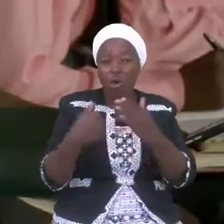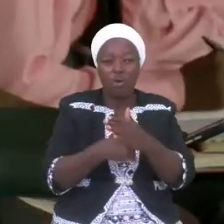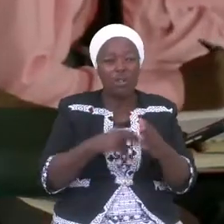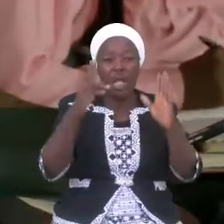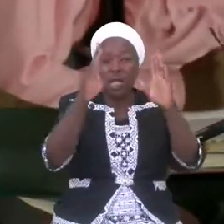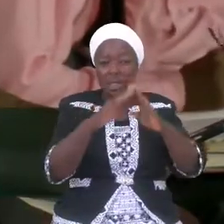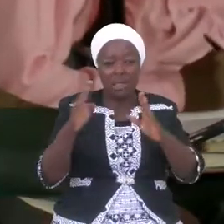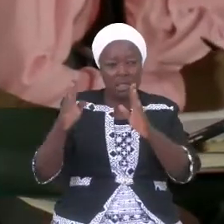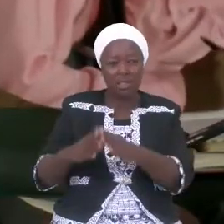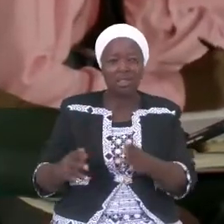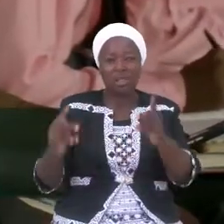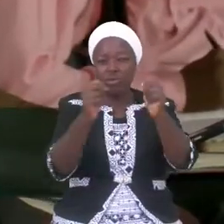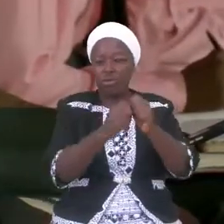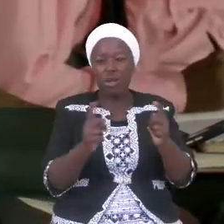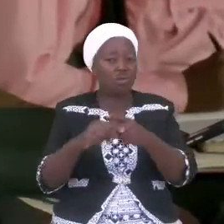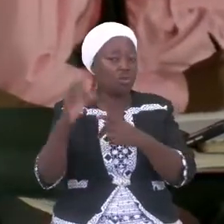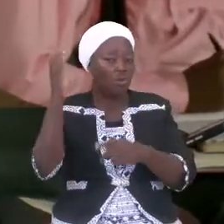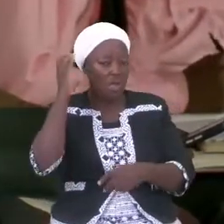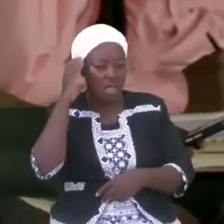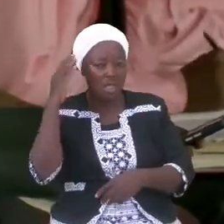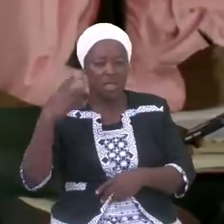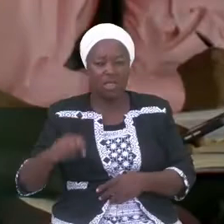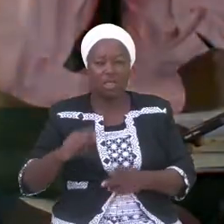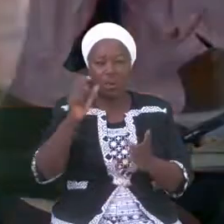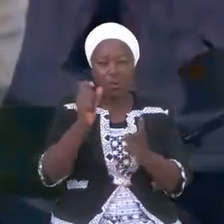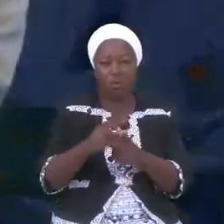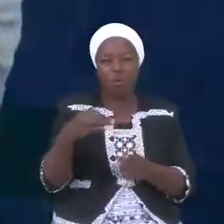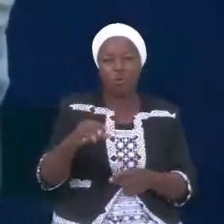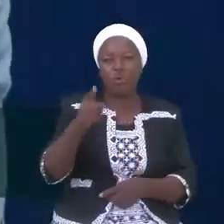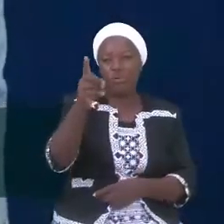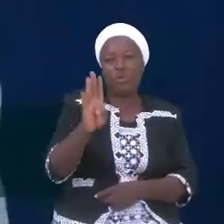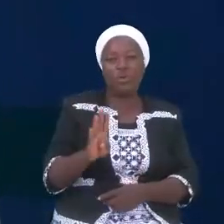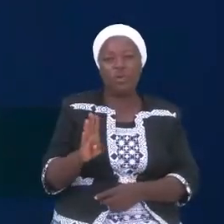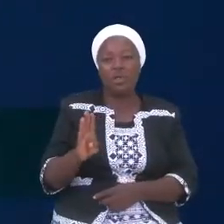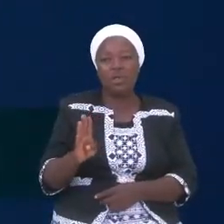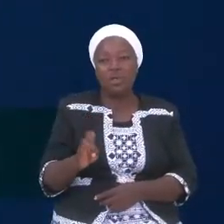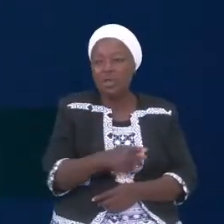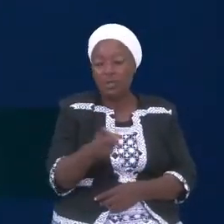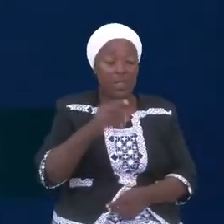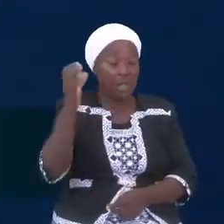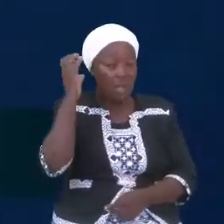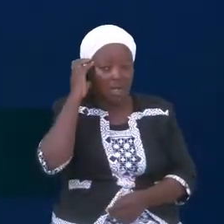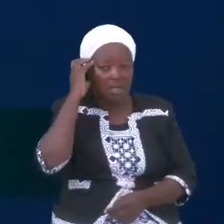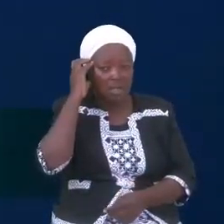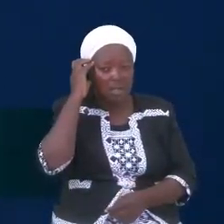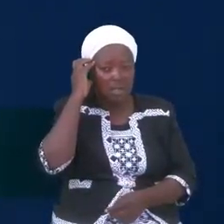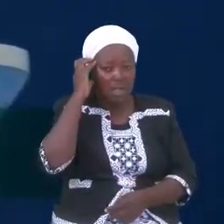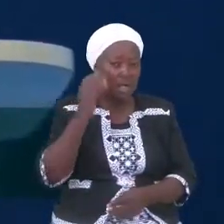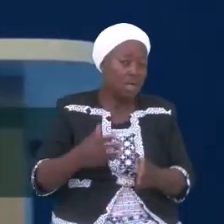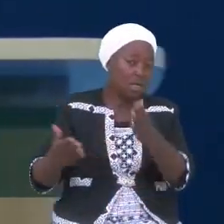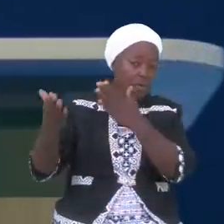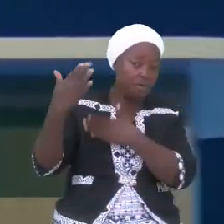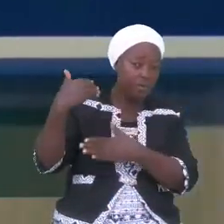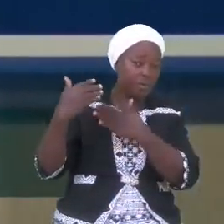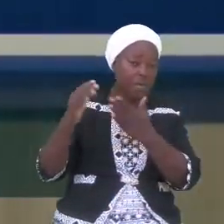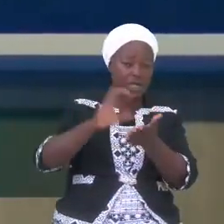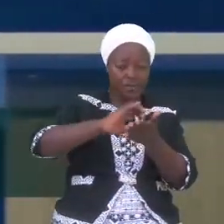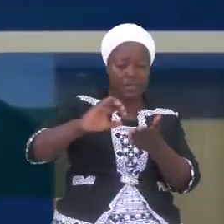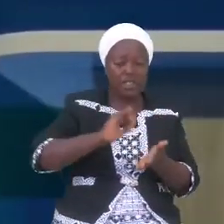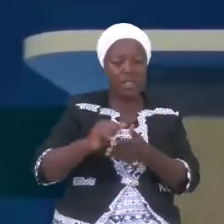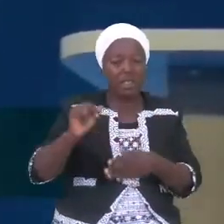together to hear the word of God. They heard in the previous verses I read